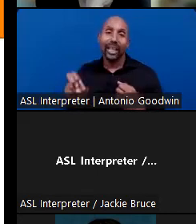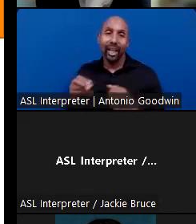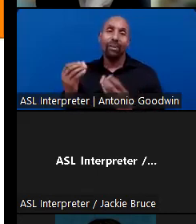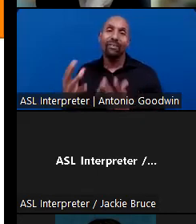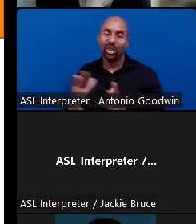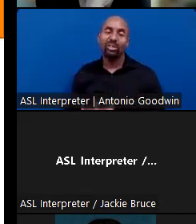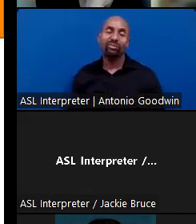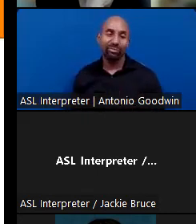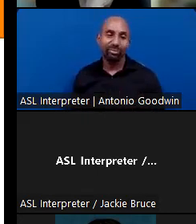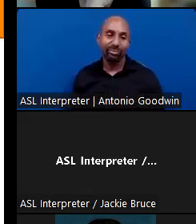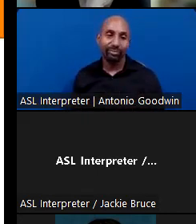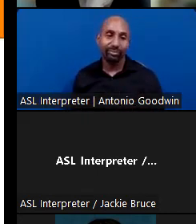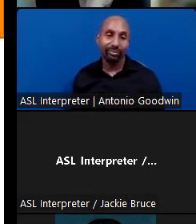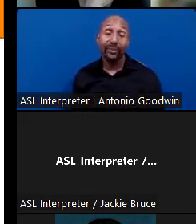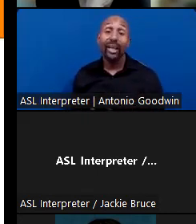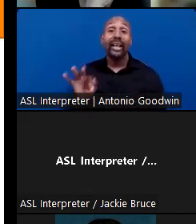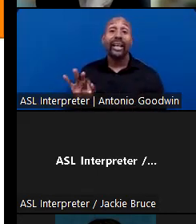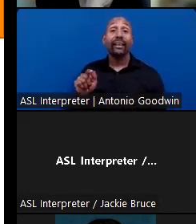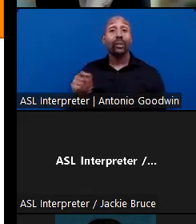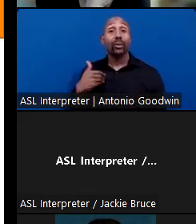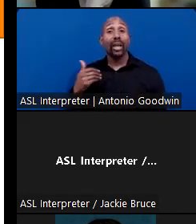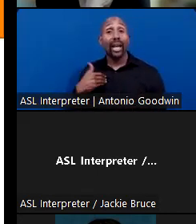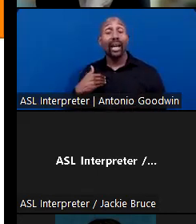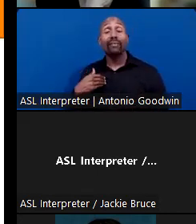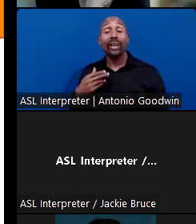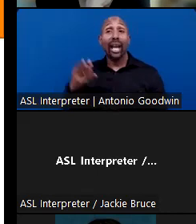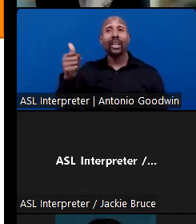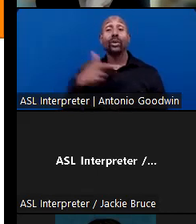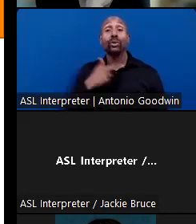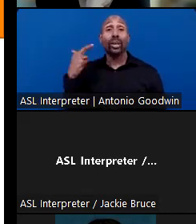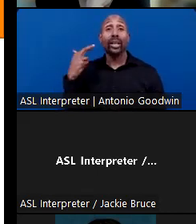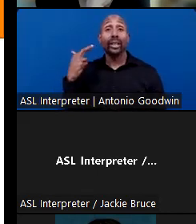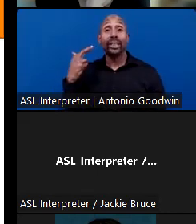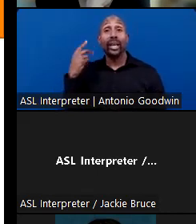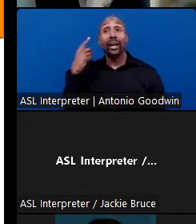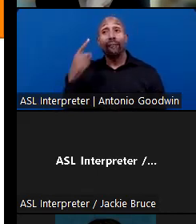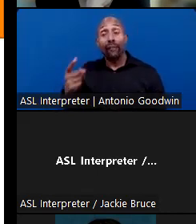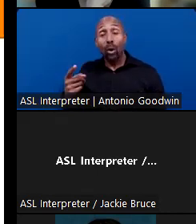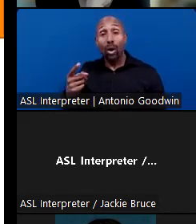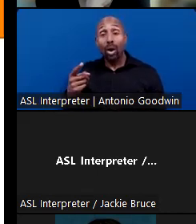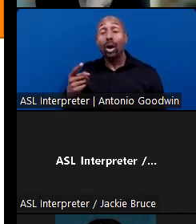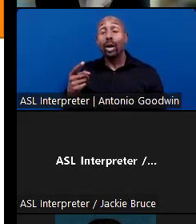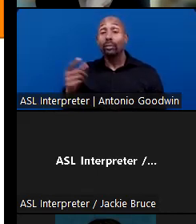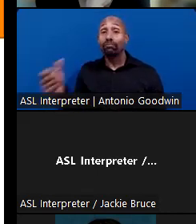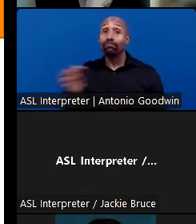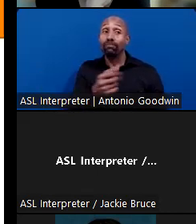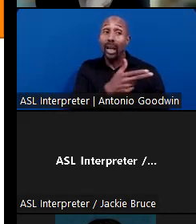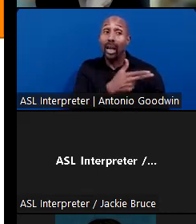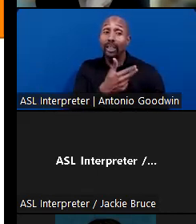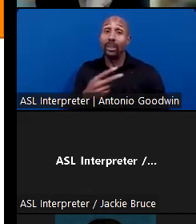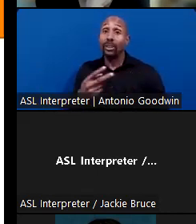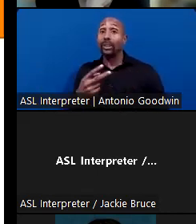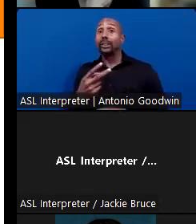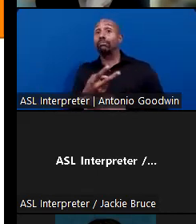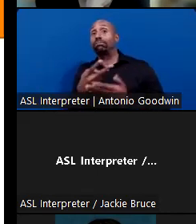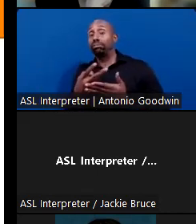being hospitalized for COVID or has underlying health conditions, is immunocompromised, they definitely want to talk to their healthcare provider about getting